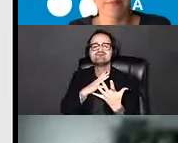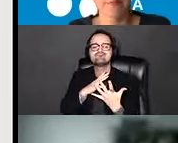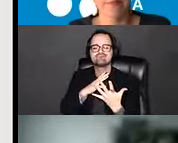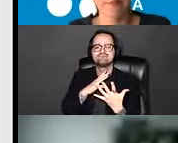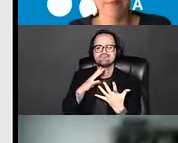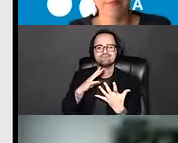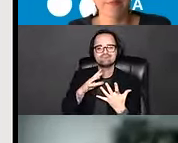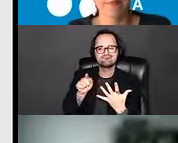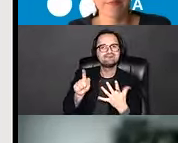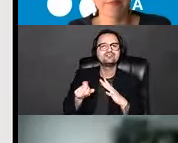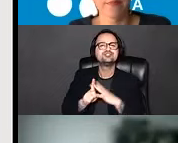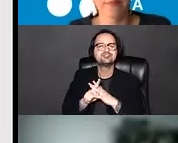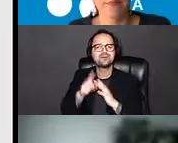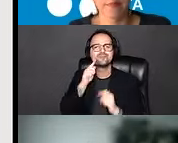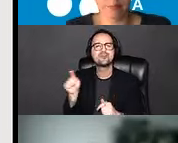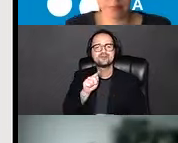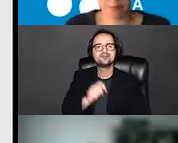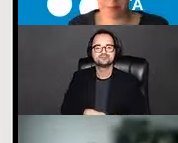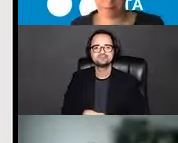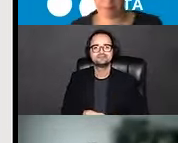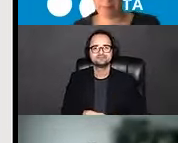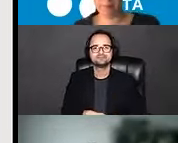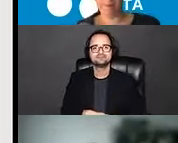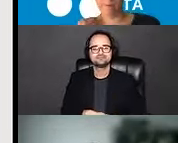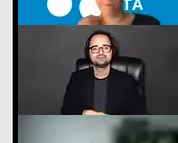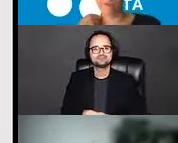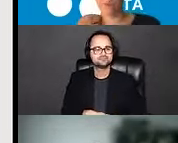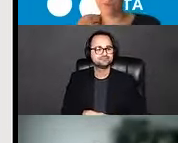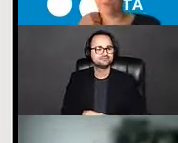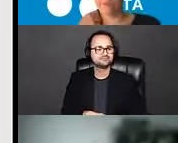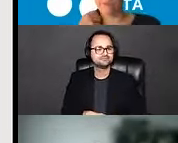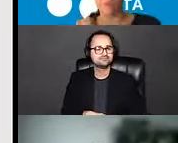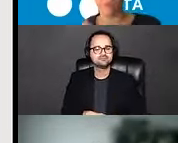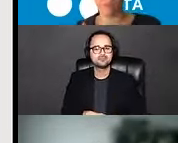should show up for you there. Okay, so I think we'll